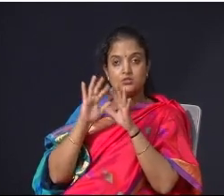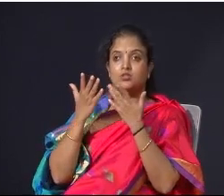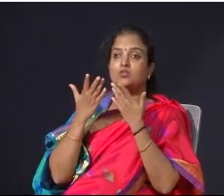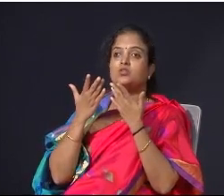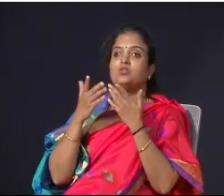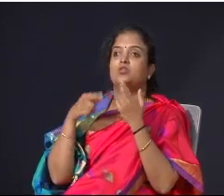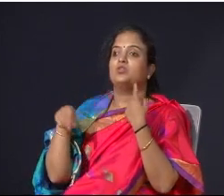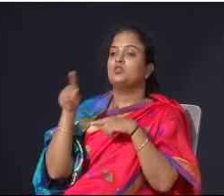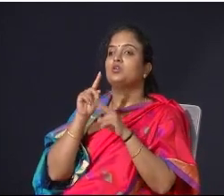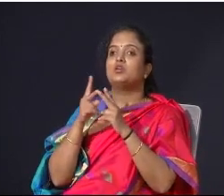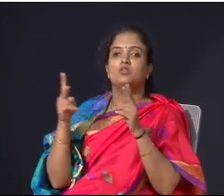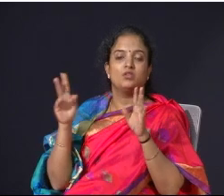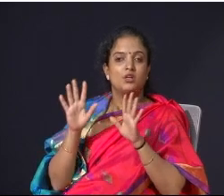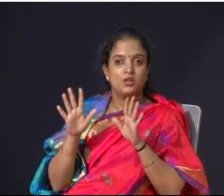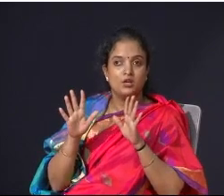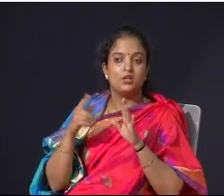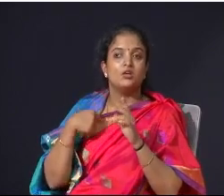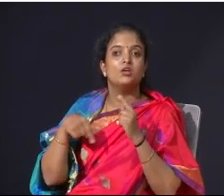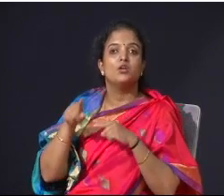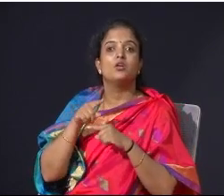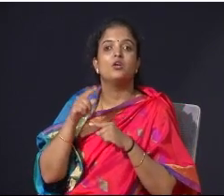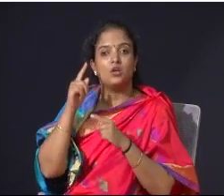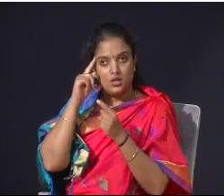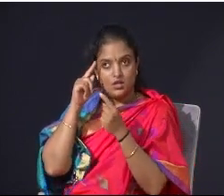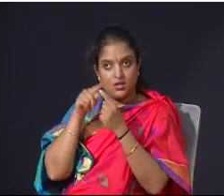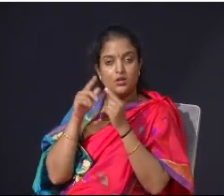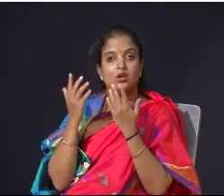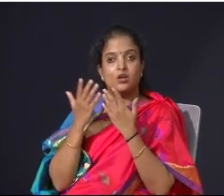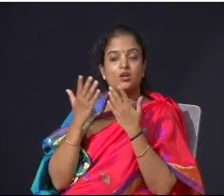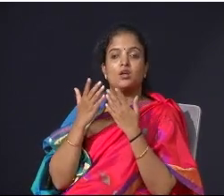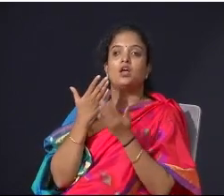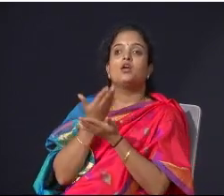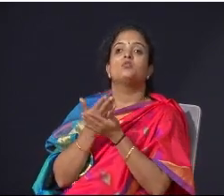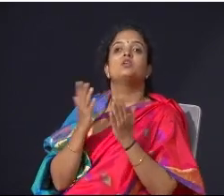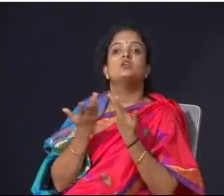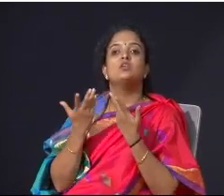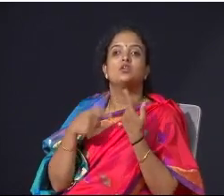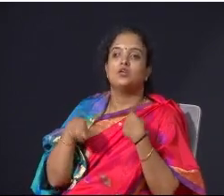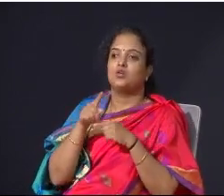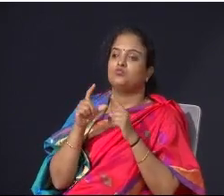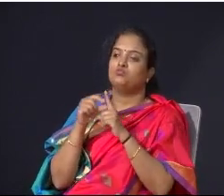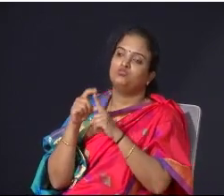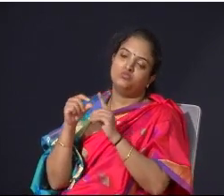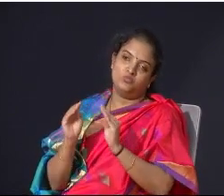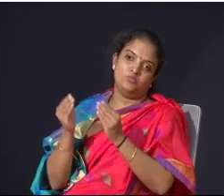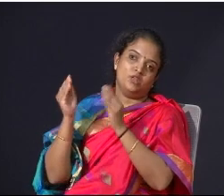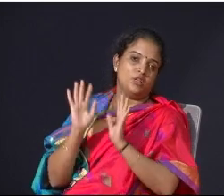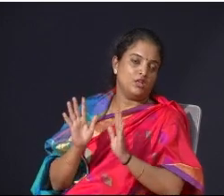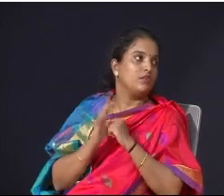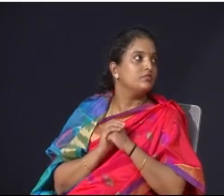the implications are different. So we must understand what's the cause, what are its implications, and accordingly work on the vision rehabilitation